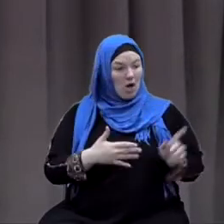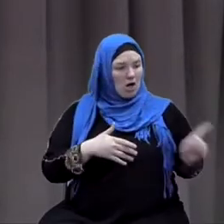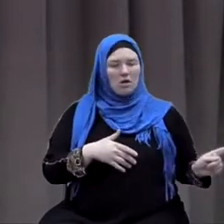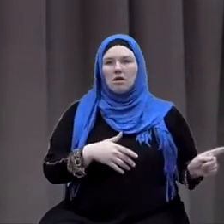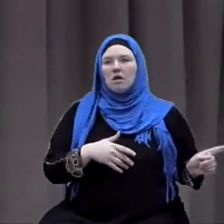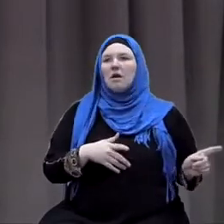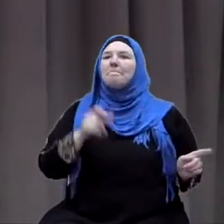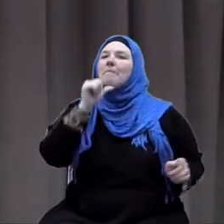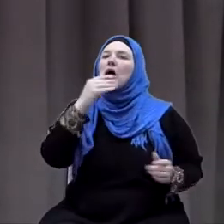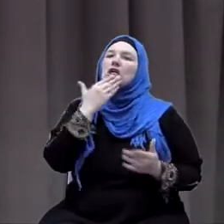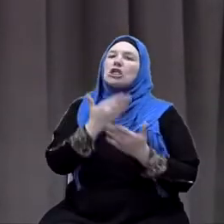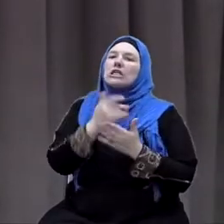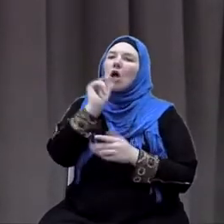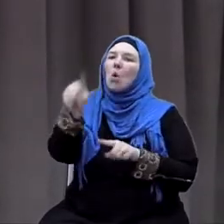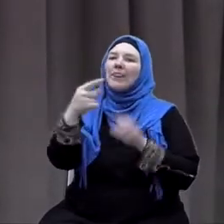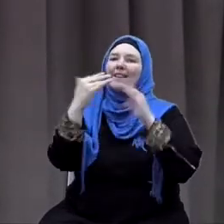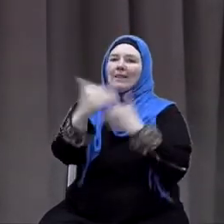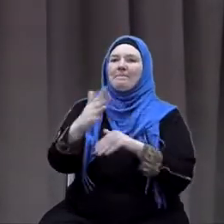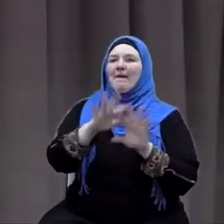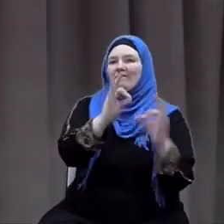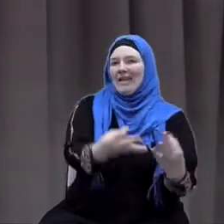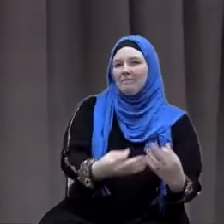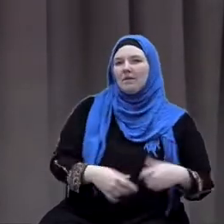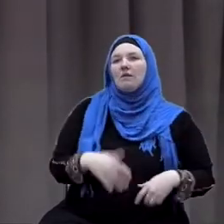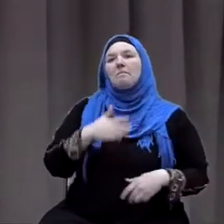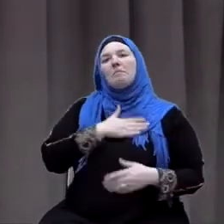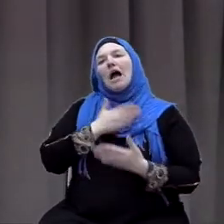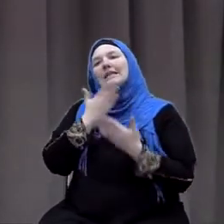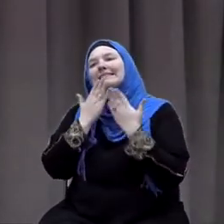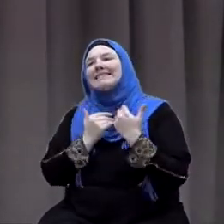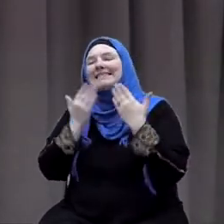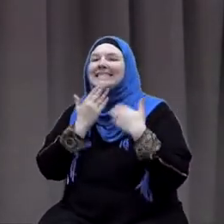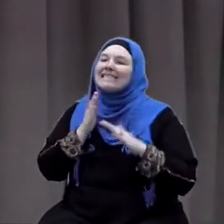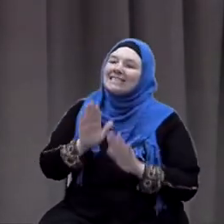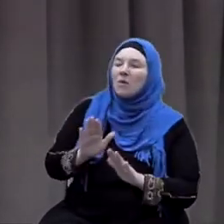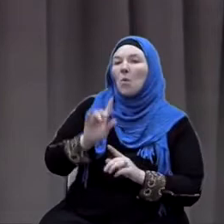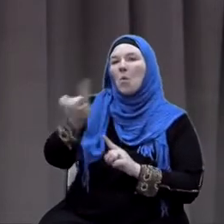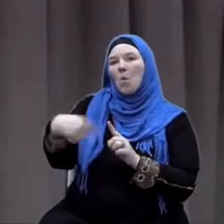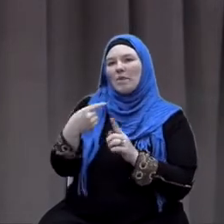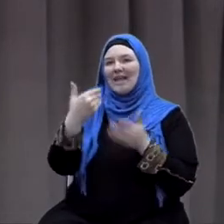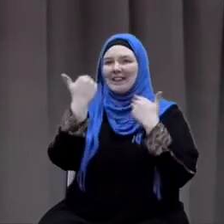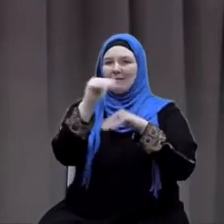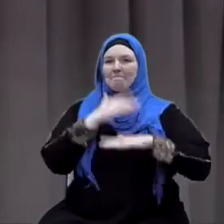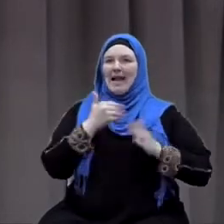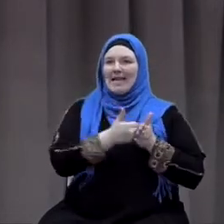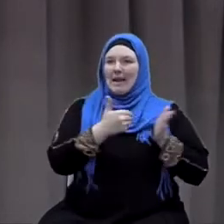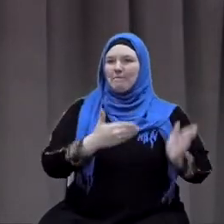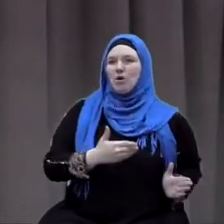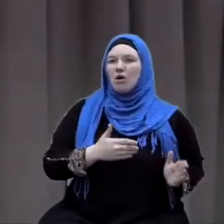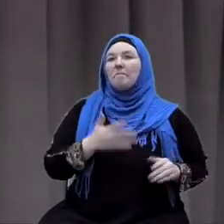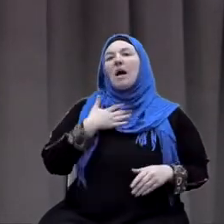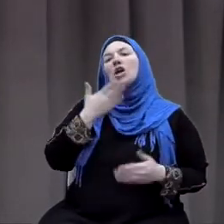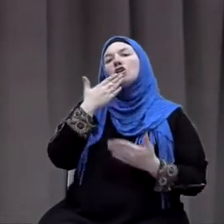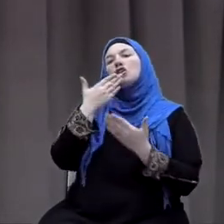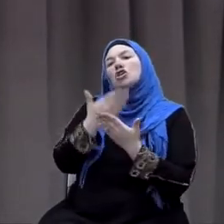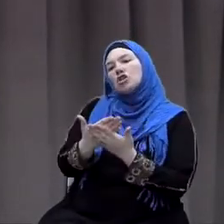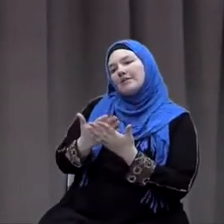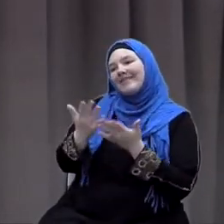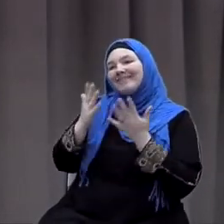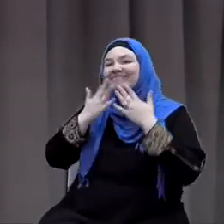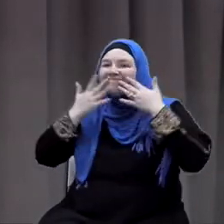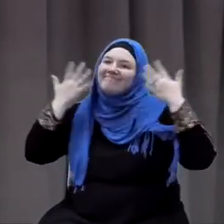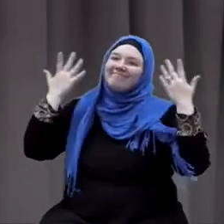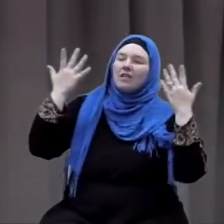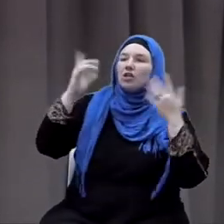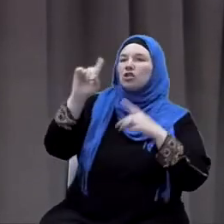not limited to my family. My goodness is not limited to my neighbors. My goodness is not limited